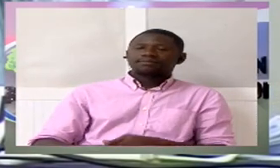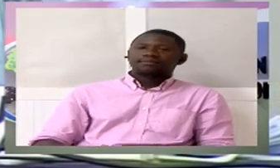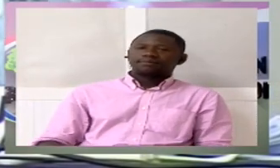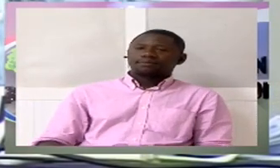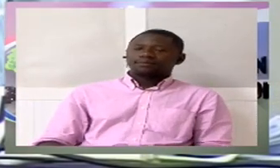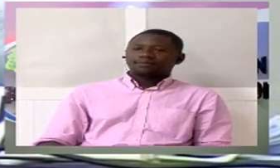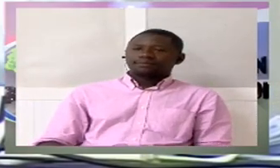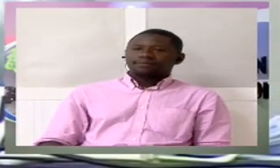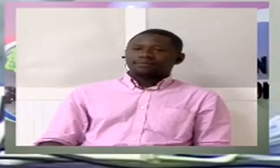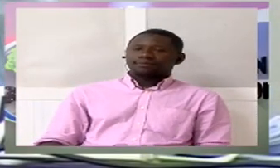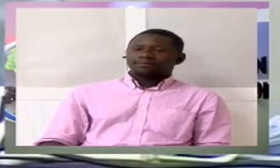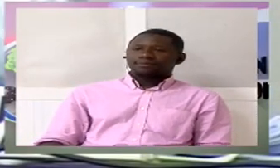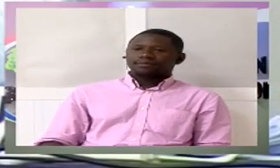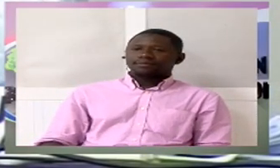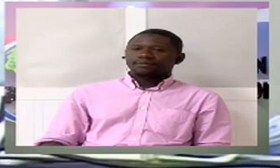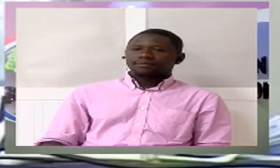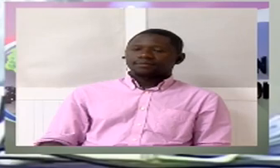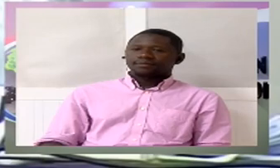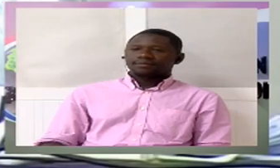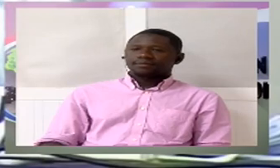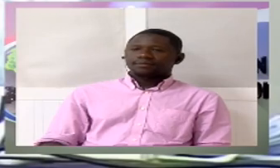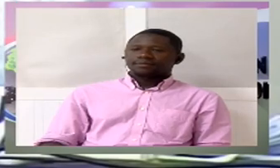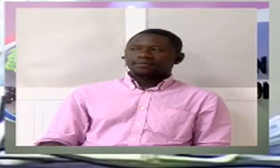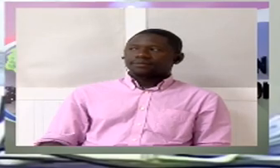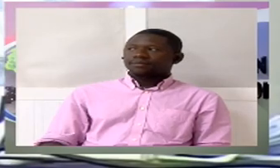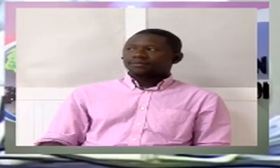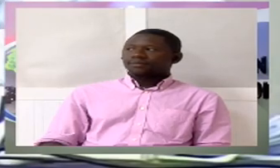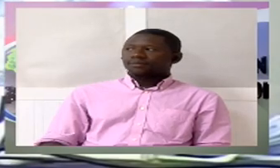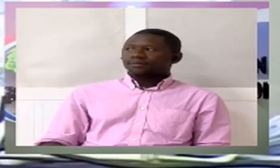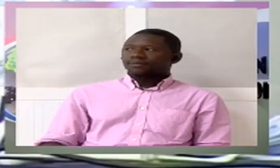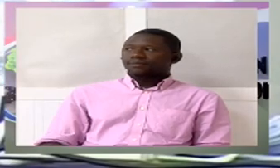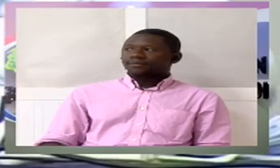jabiro na takamenti ngaw fanan la moy.